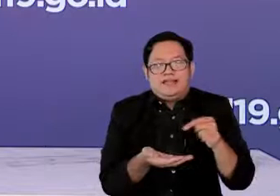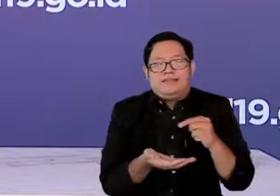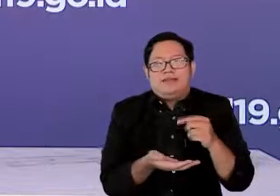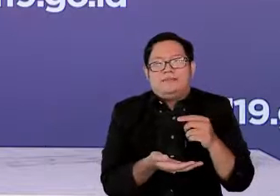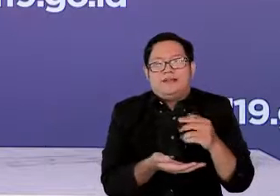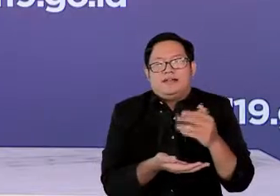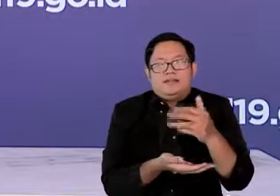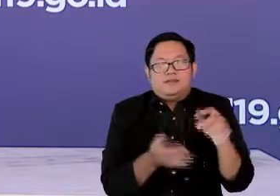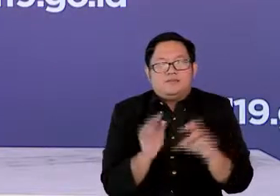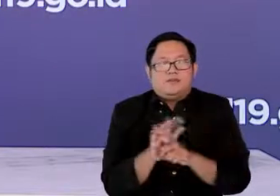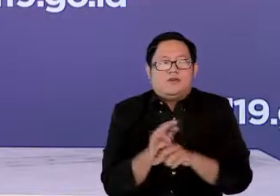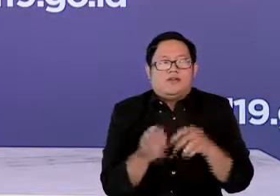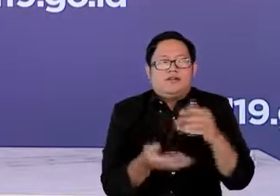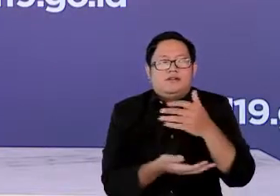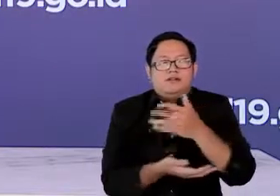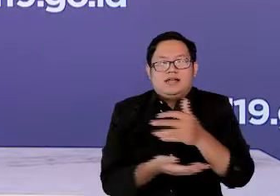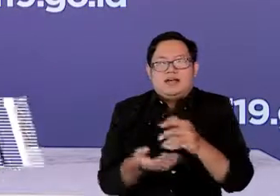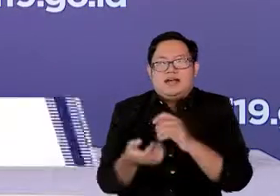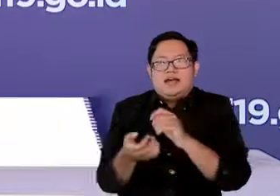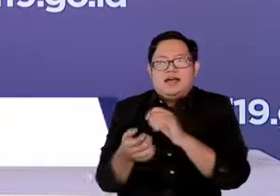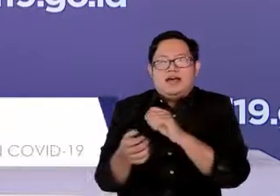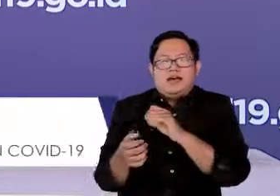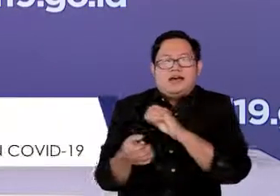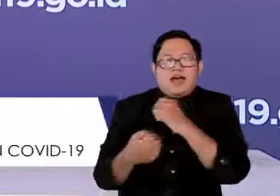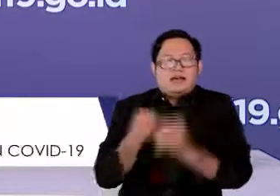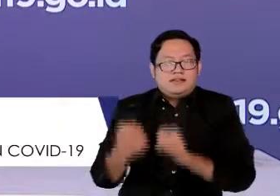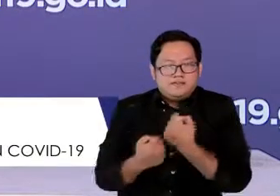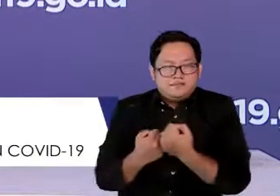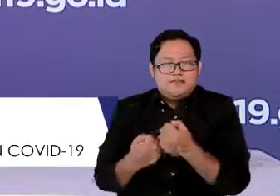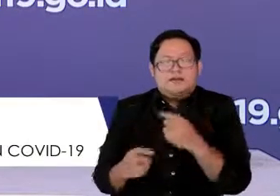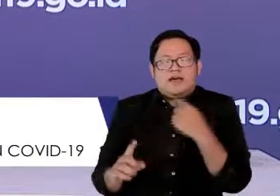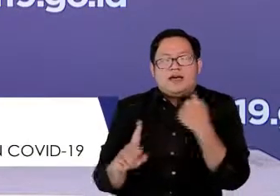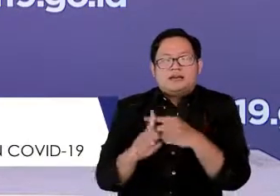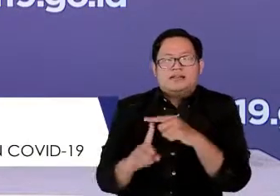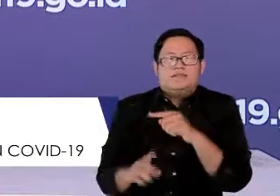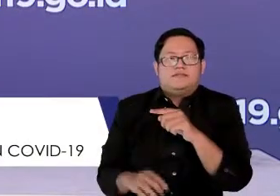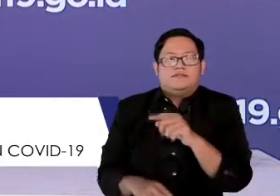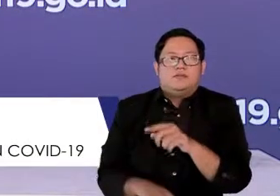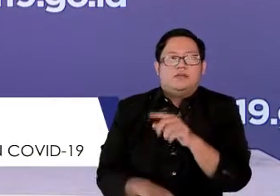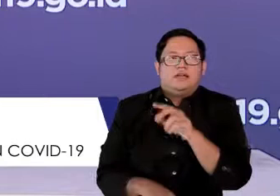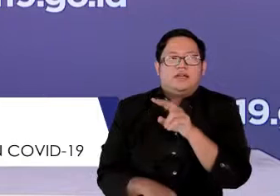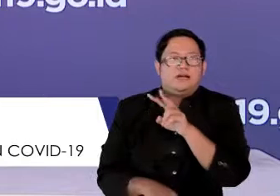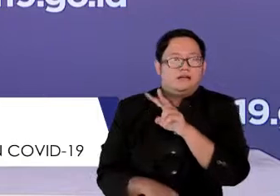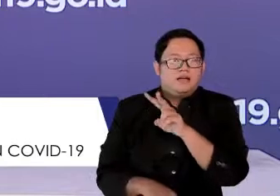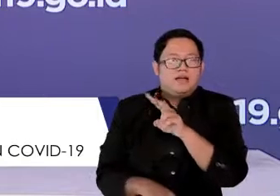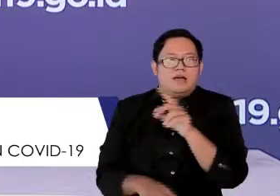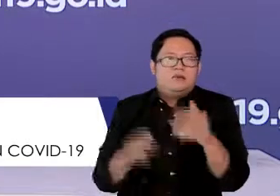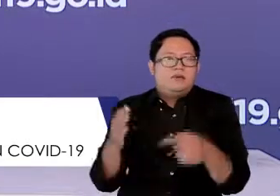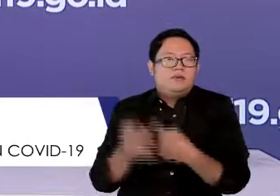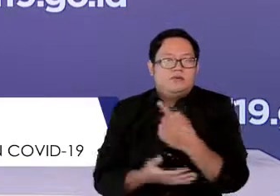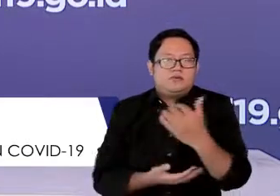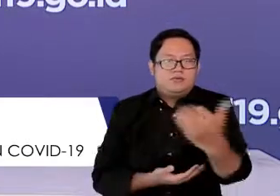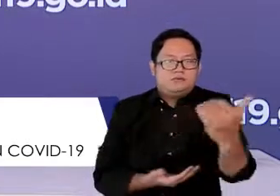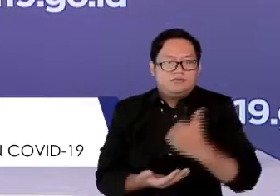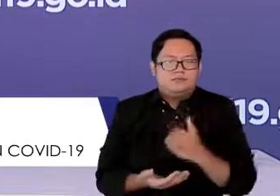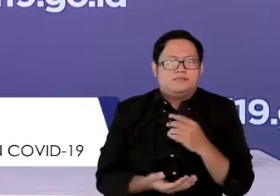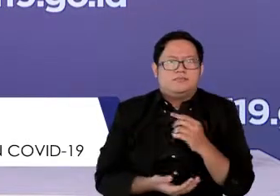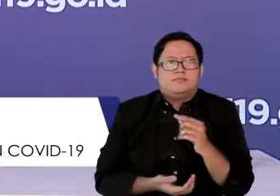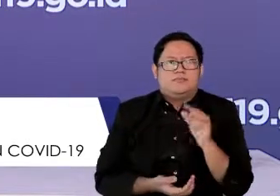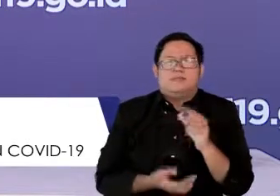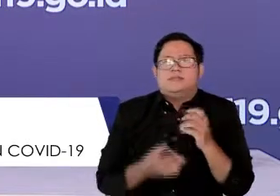active case, which is more than 21 days, have to be deleted because that's whether they're recovered or they